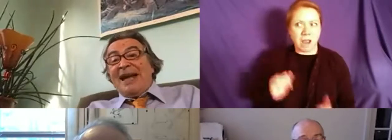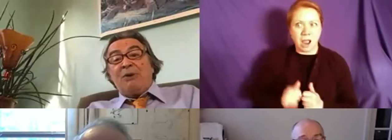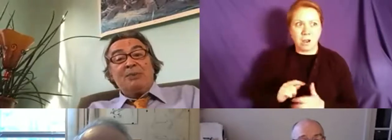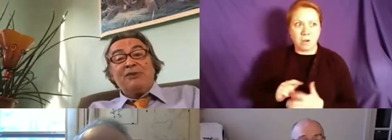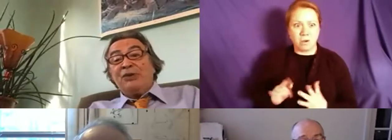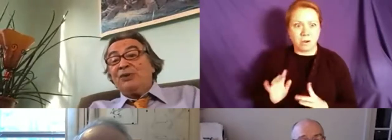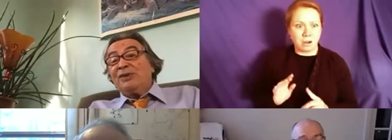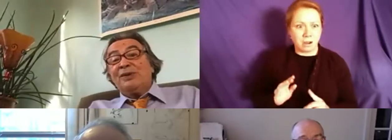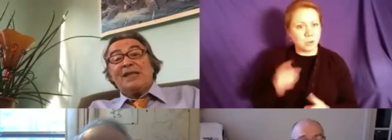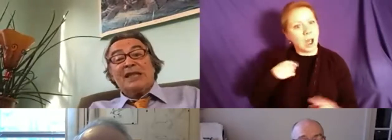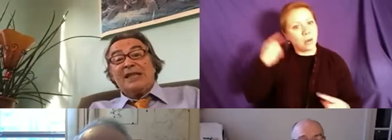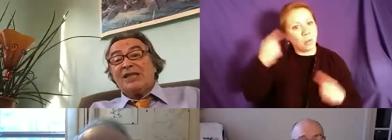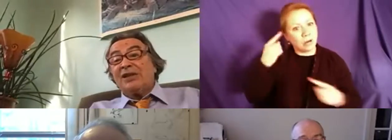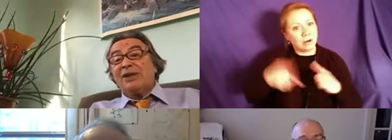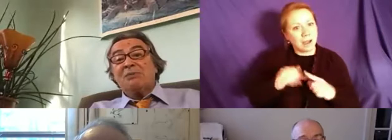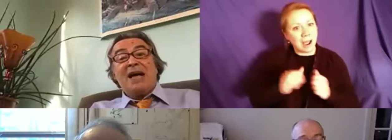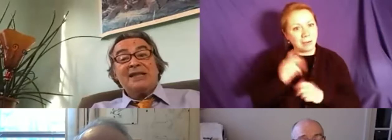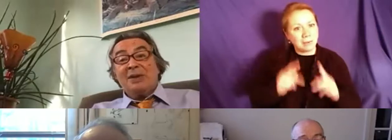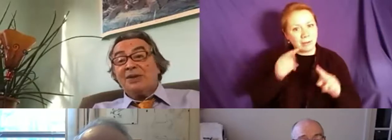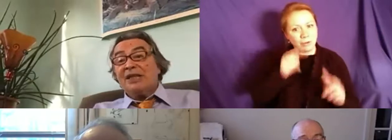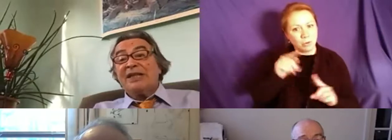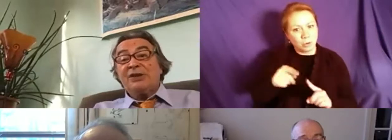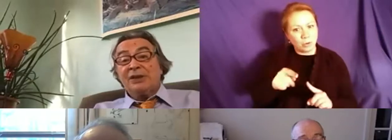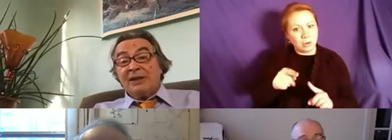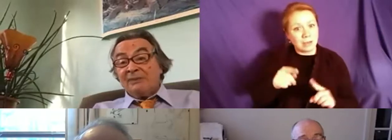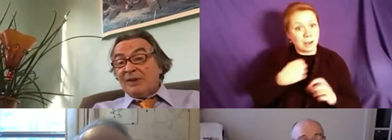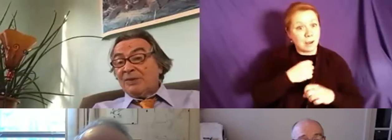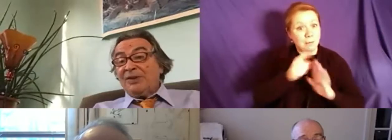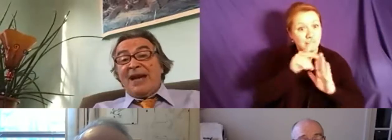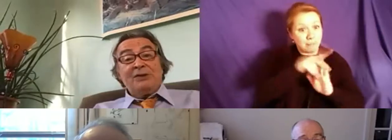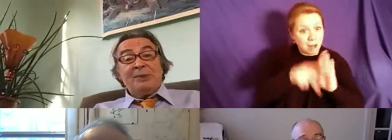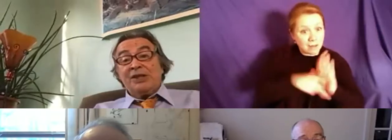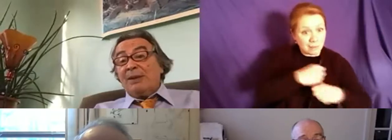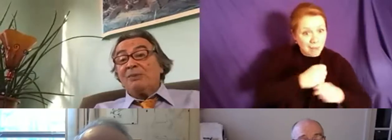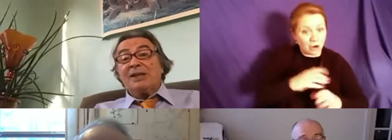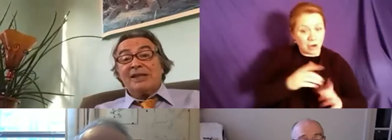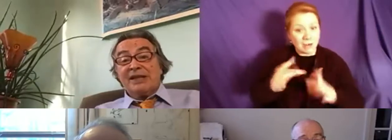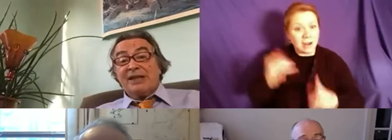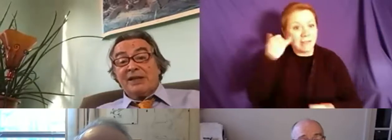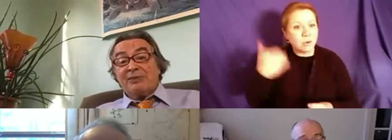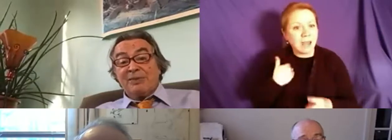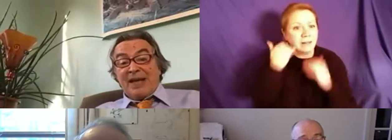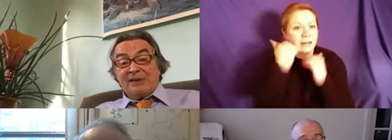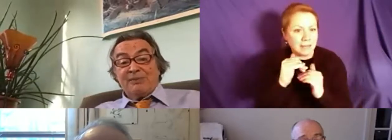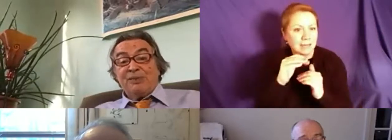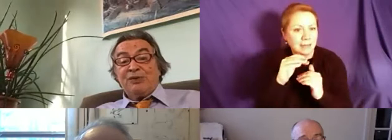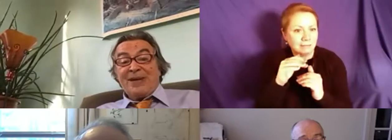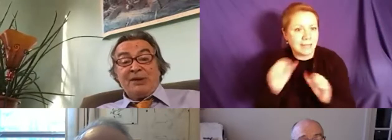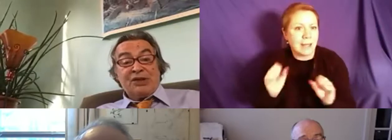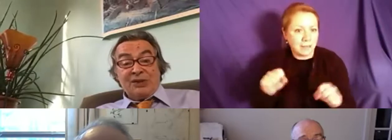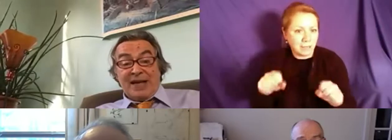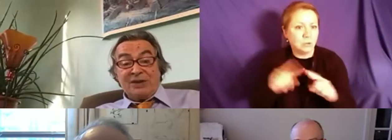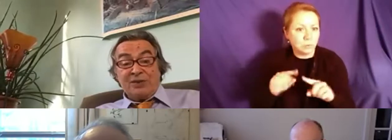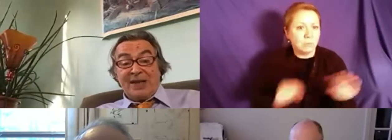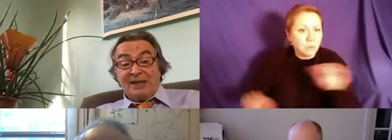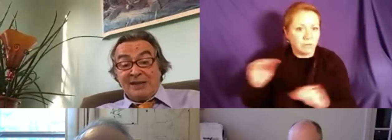about how people view you as a legislator, as a policymaker, as a leader, when you have diminished capabilities to get to move around